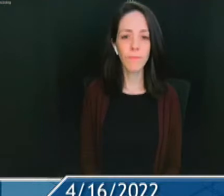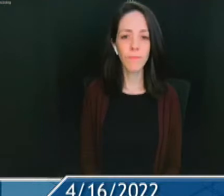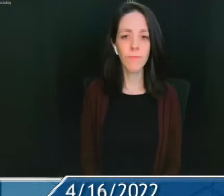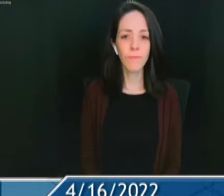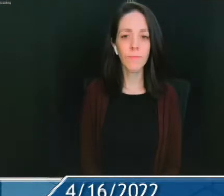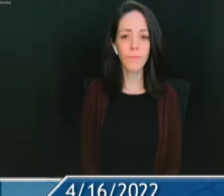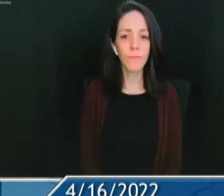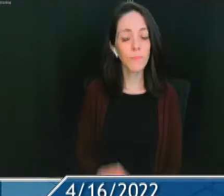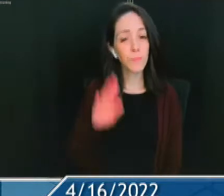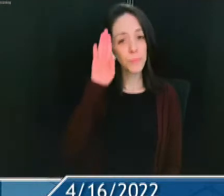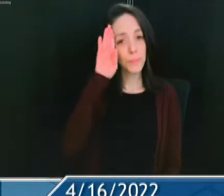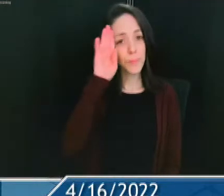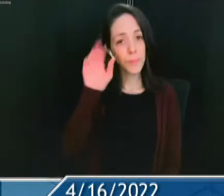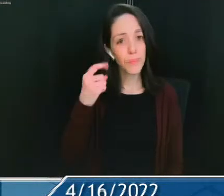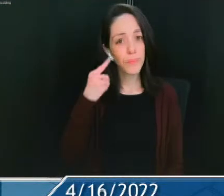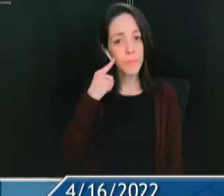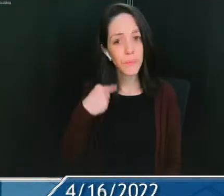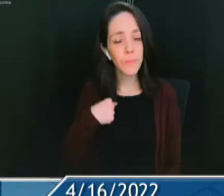Hello, can you hear me?